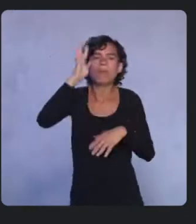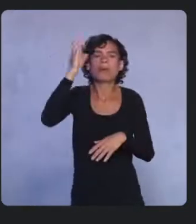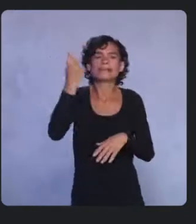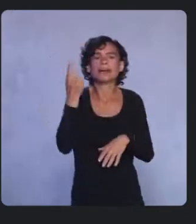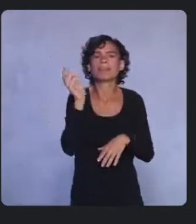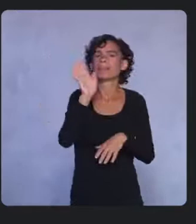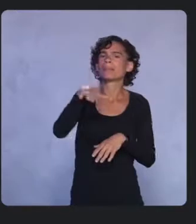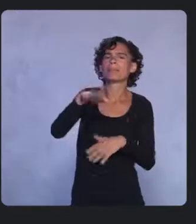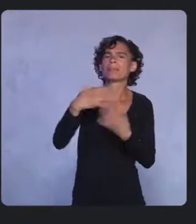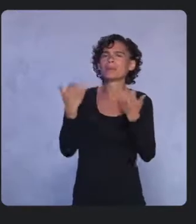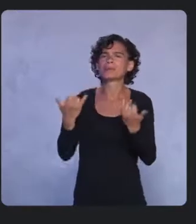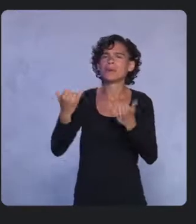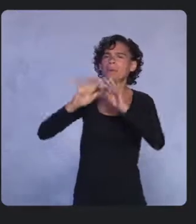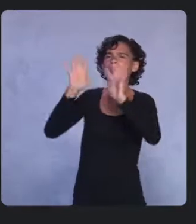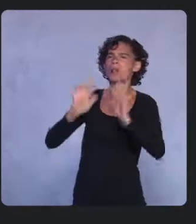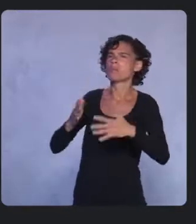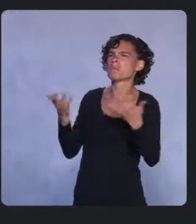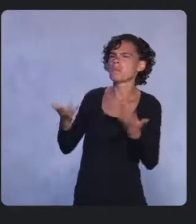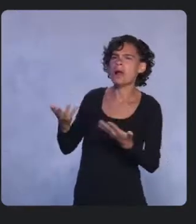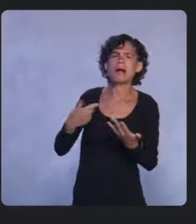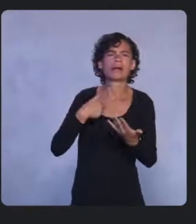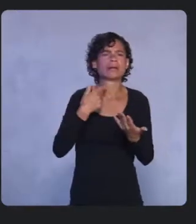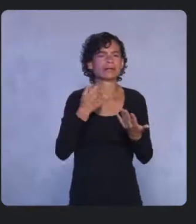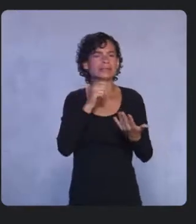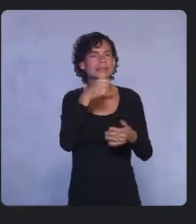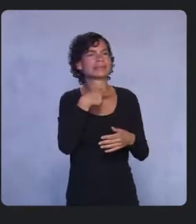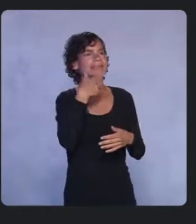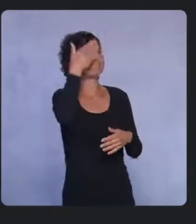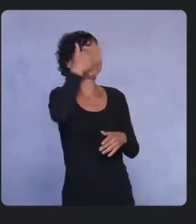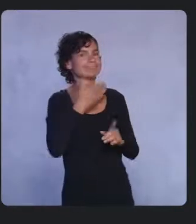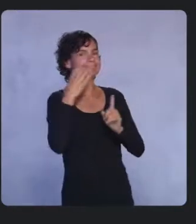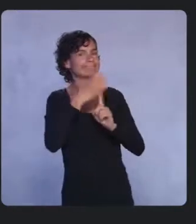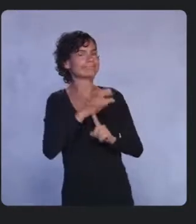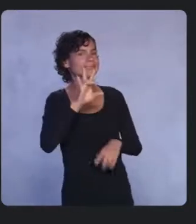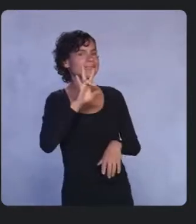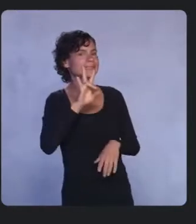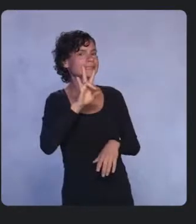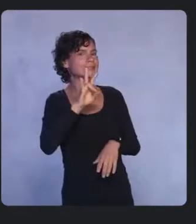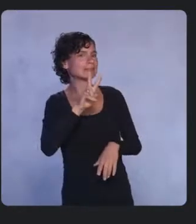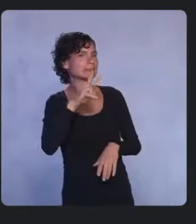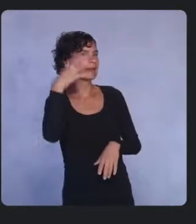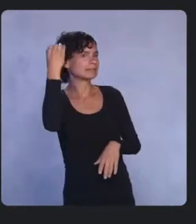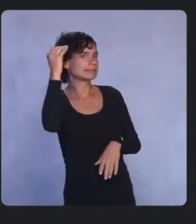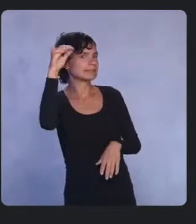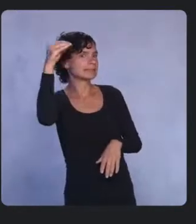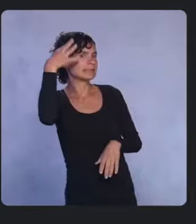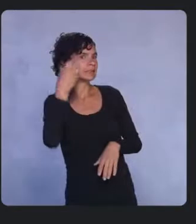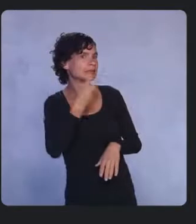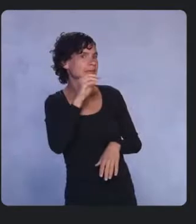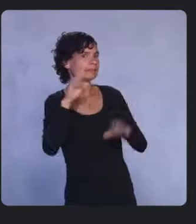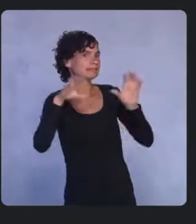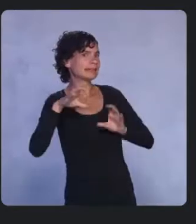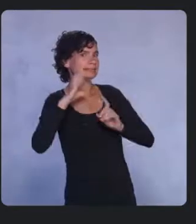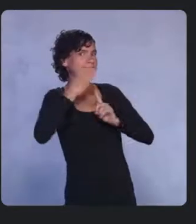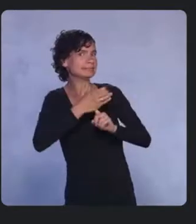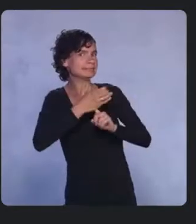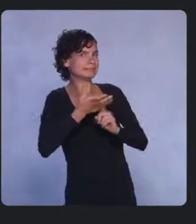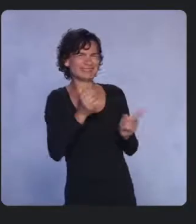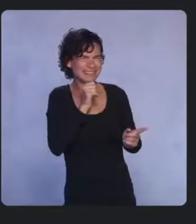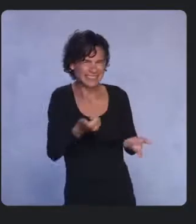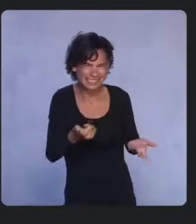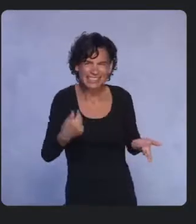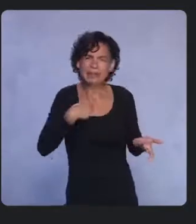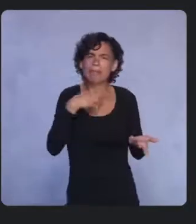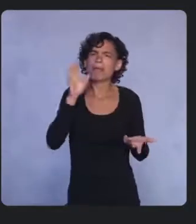like today?" I don't respond, "It's 70 degrees, sunny, and a 12% chance of rain." I'd probably say, "It's